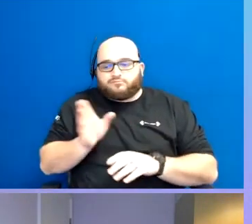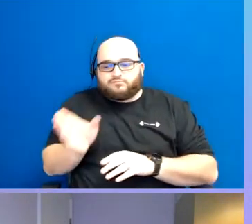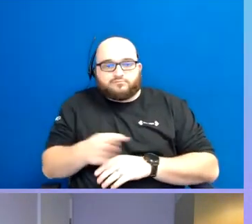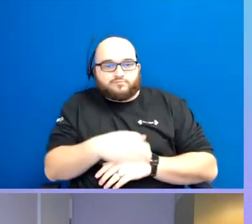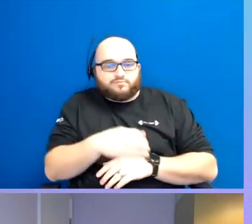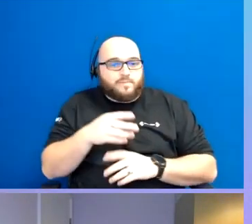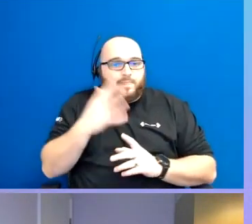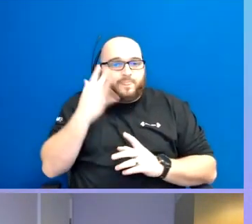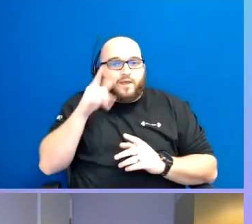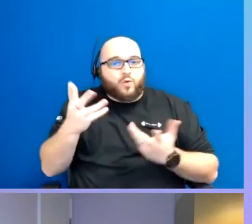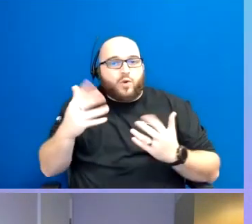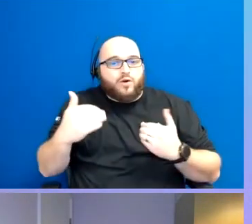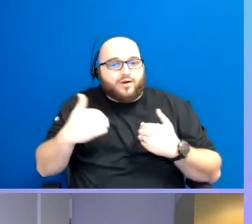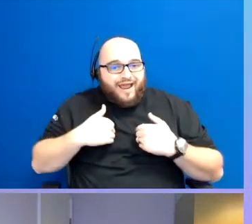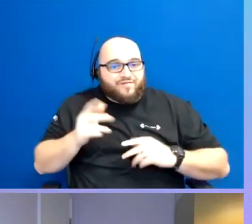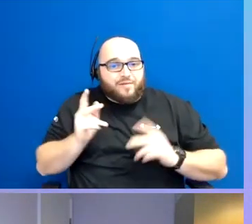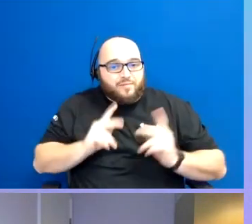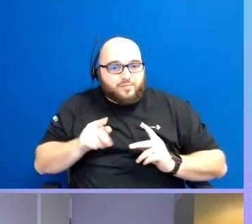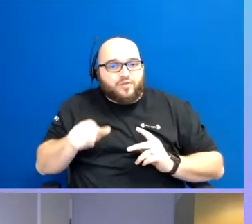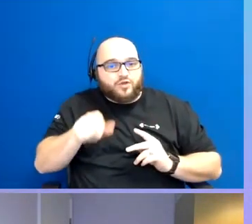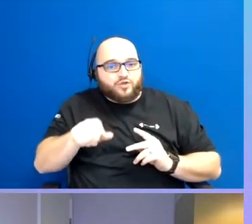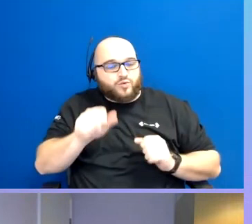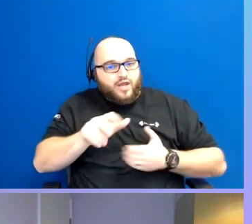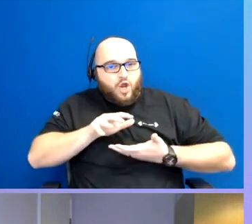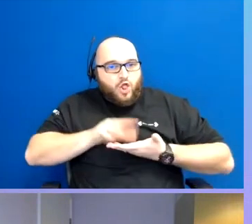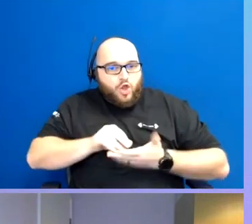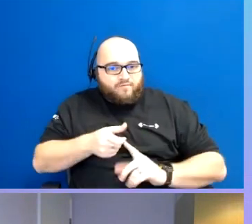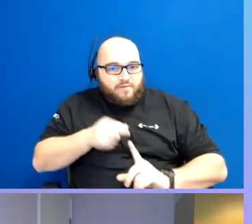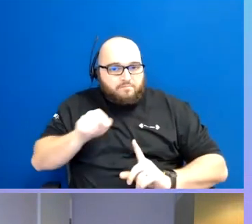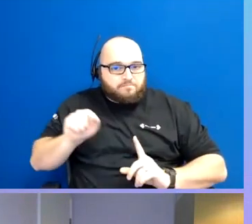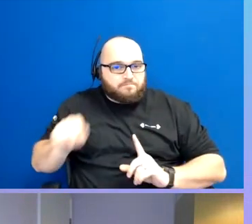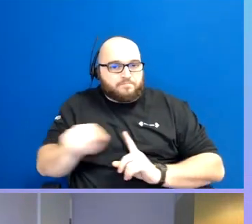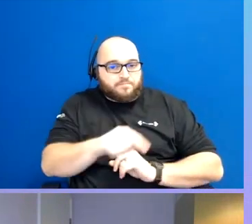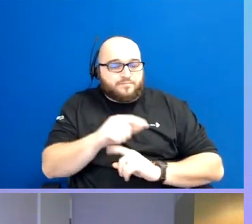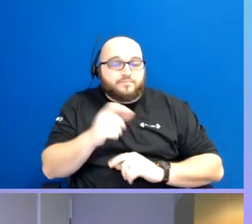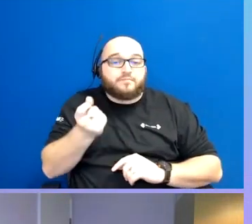already there to learn and listen from. And you can start this